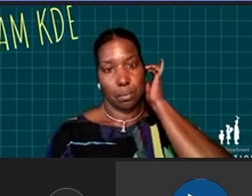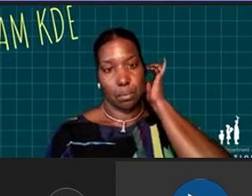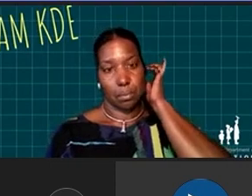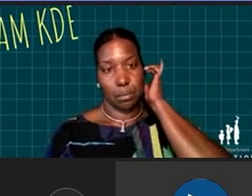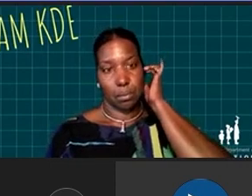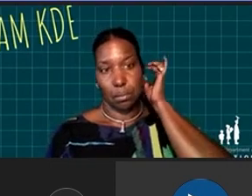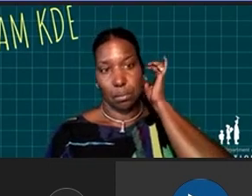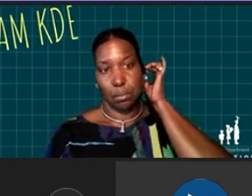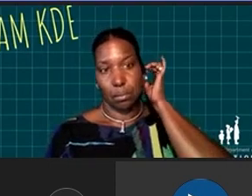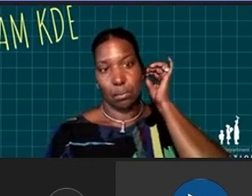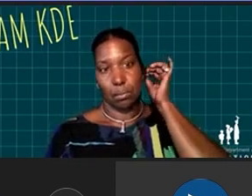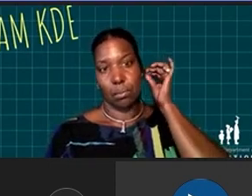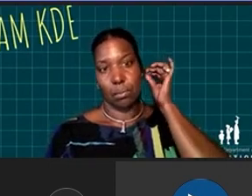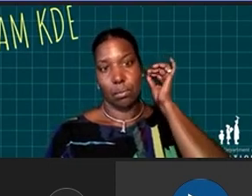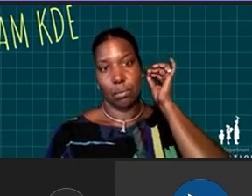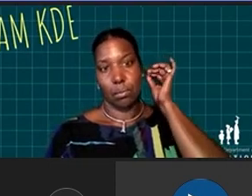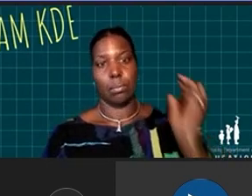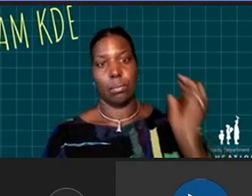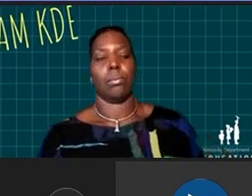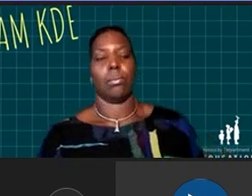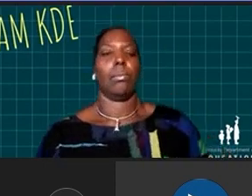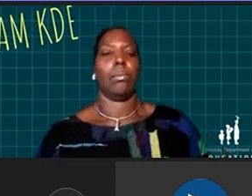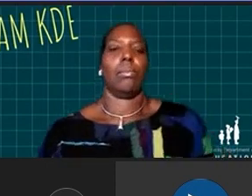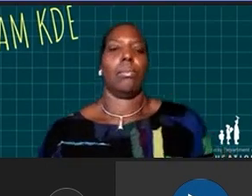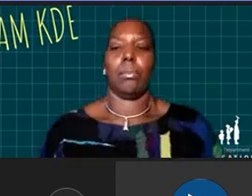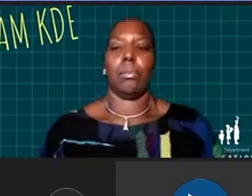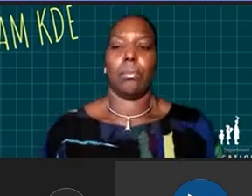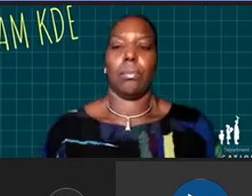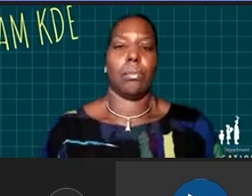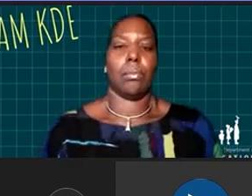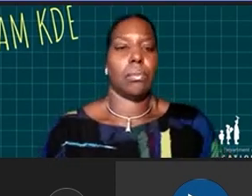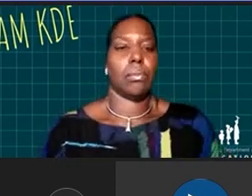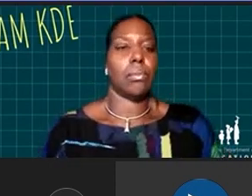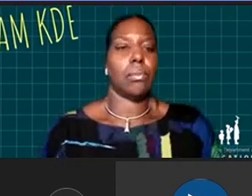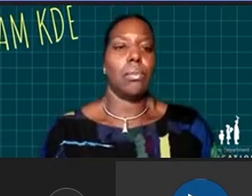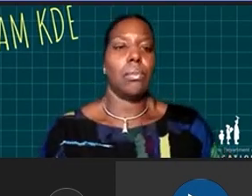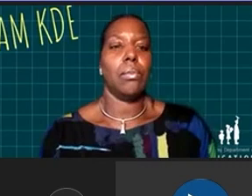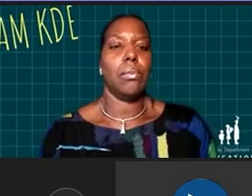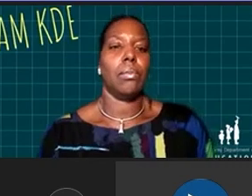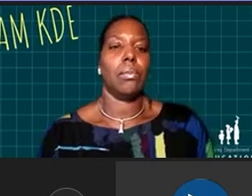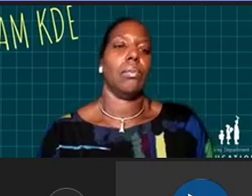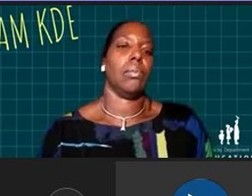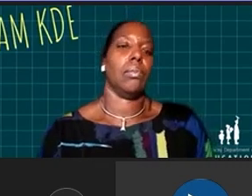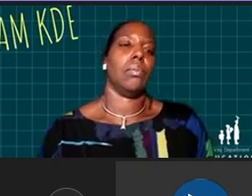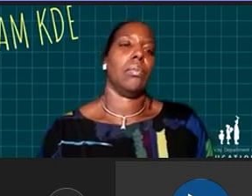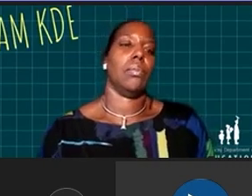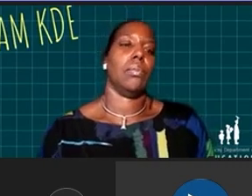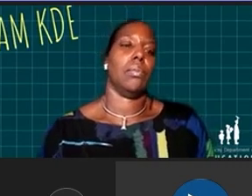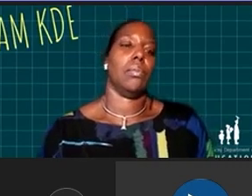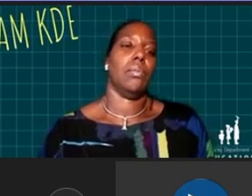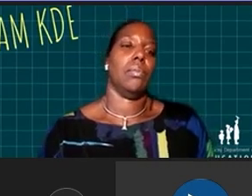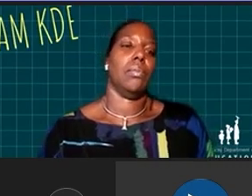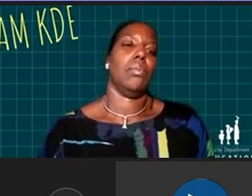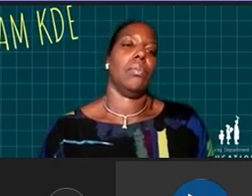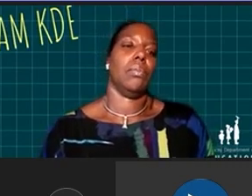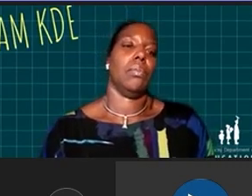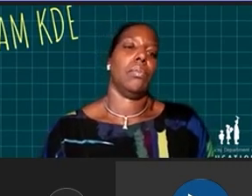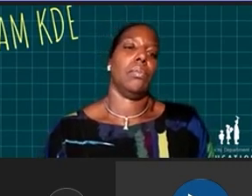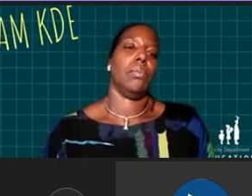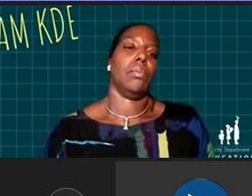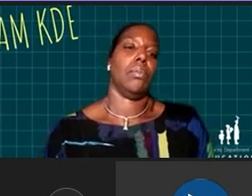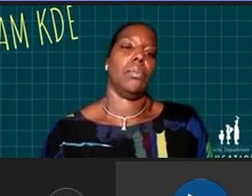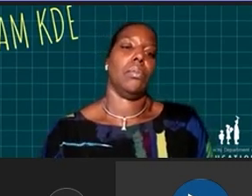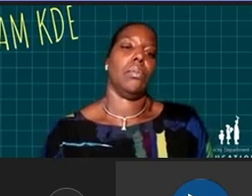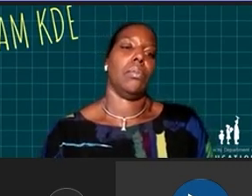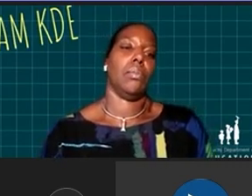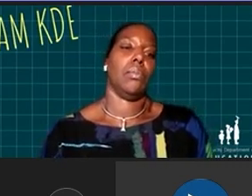If a service provider chooses to offer an installment plan, they must disclose all material terms, including the interest rate and the term of the